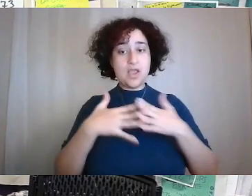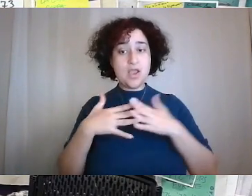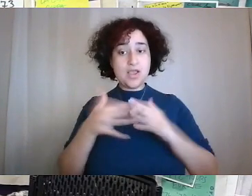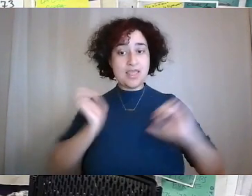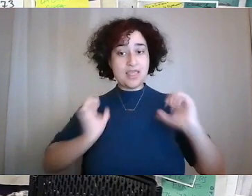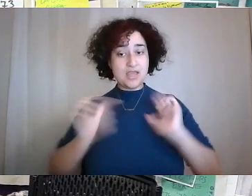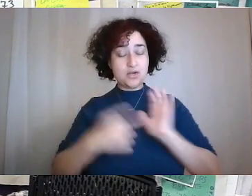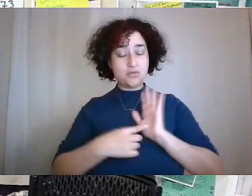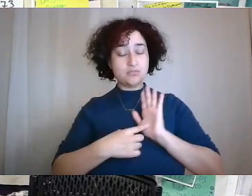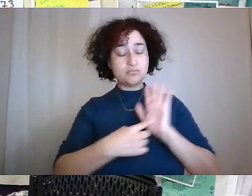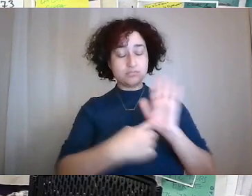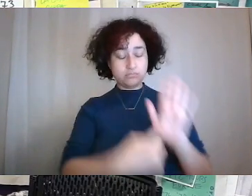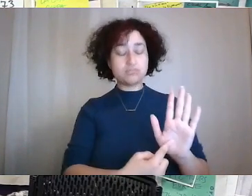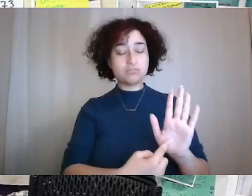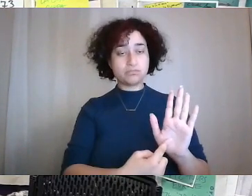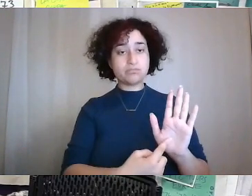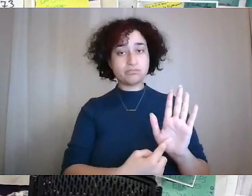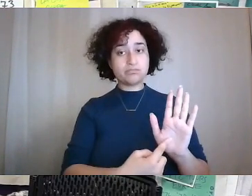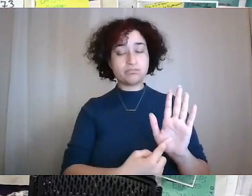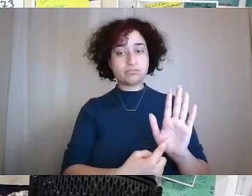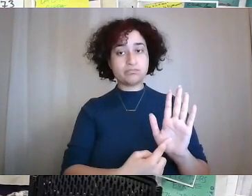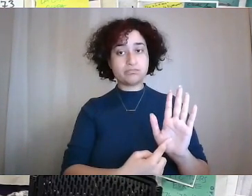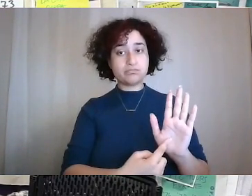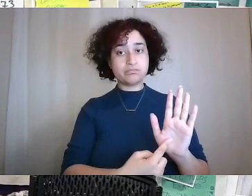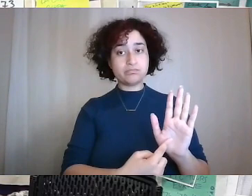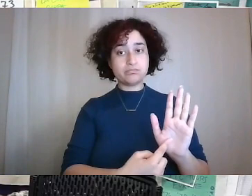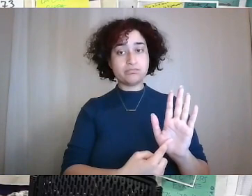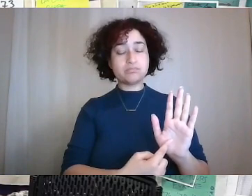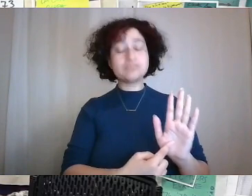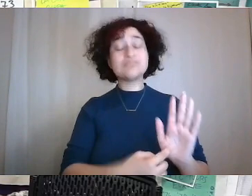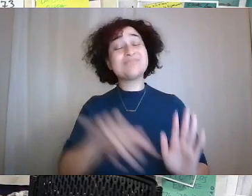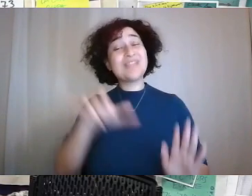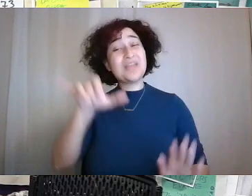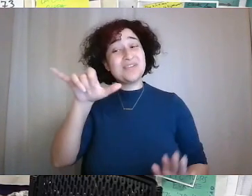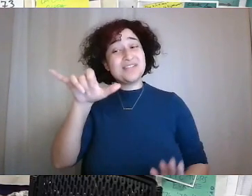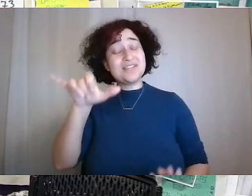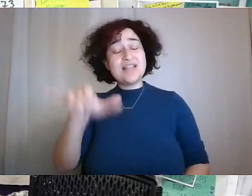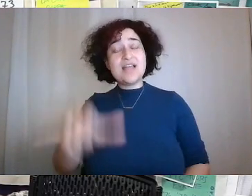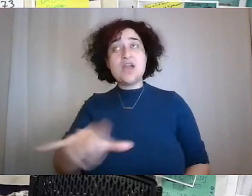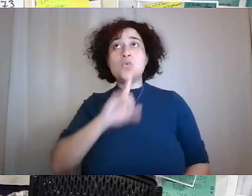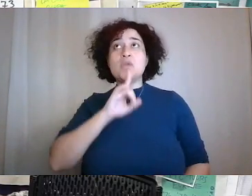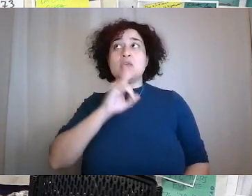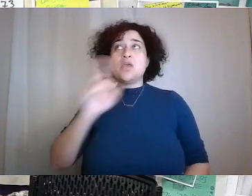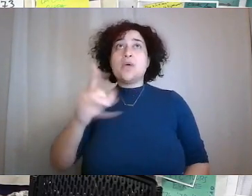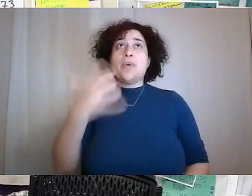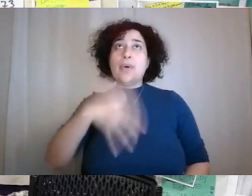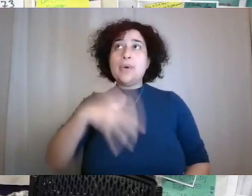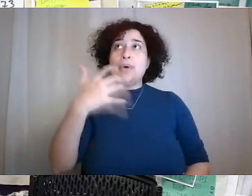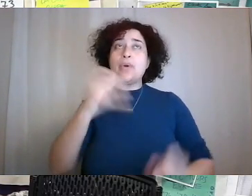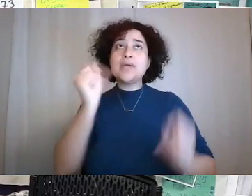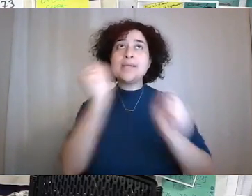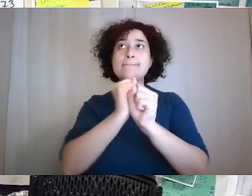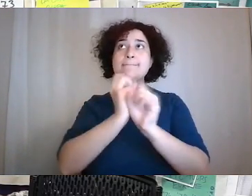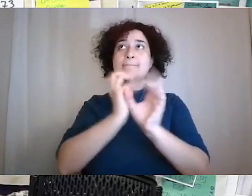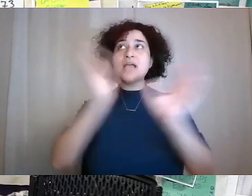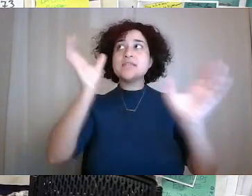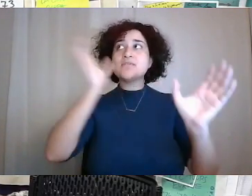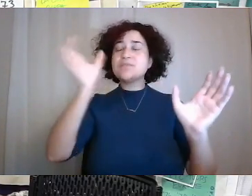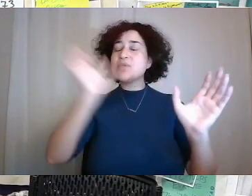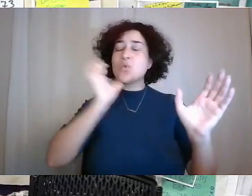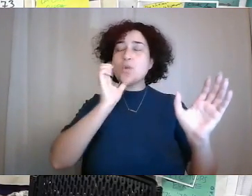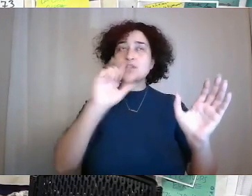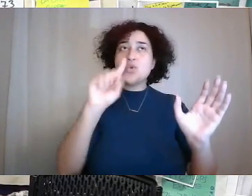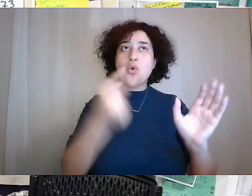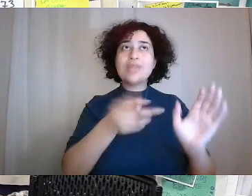And it was this expansiveness. He wasn't just talking about the United States. He was talking about the